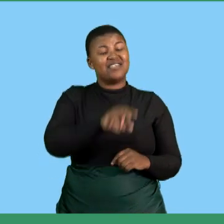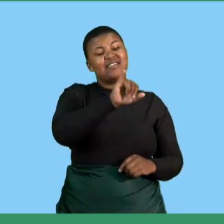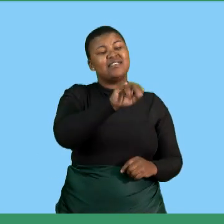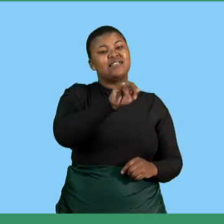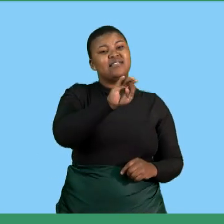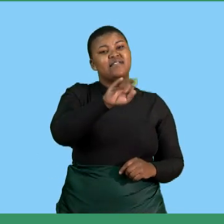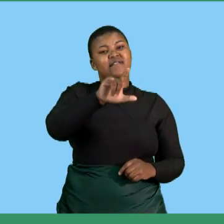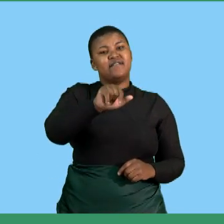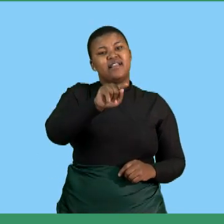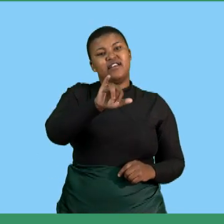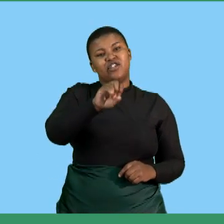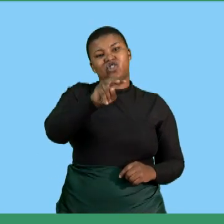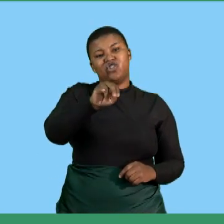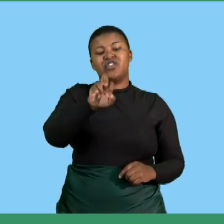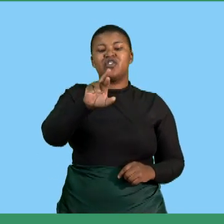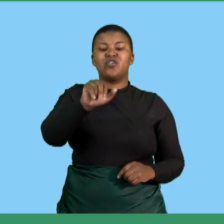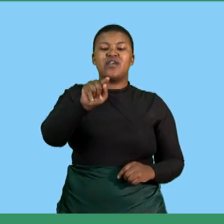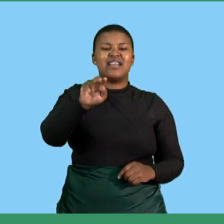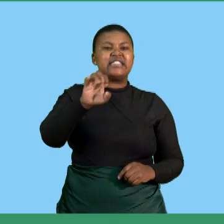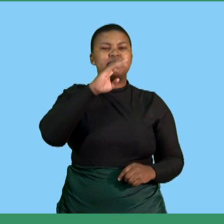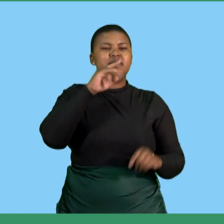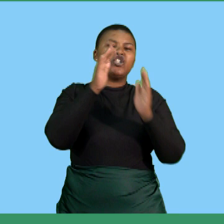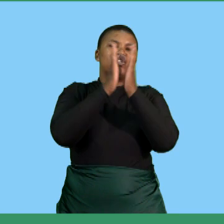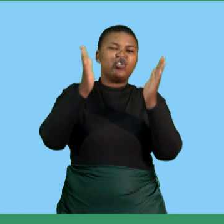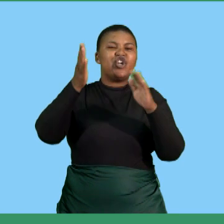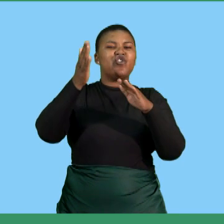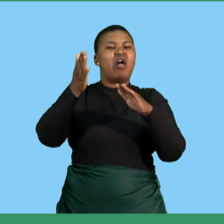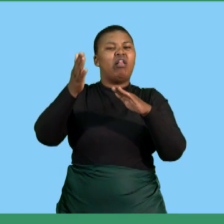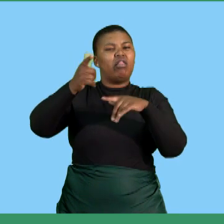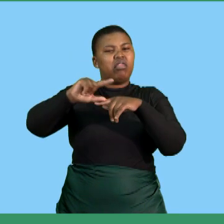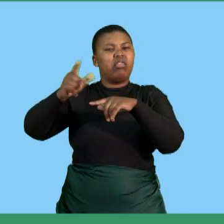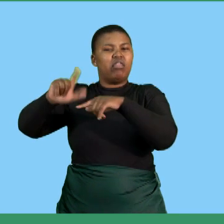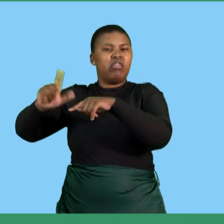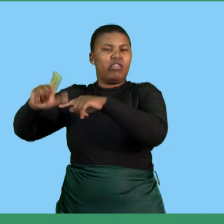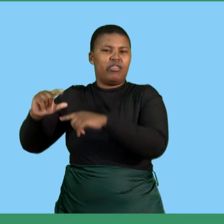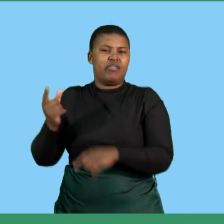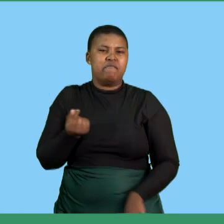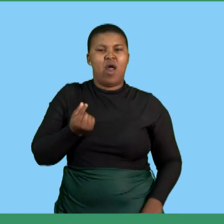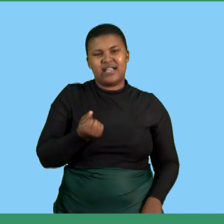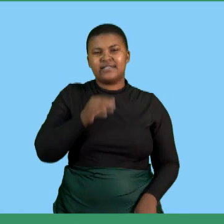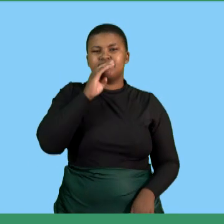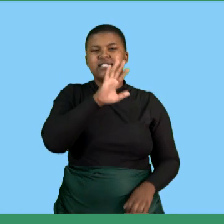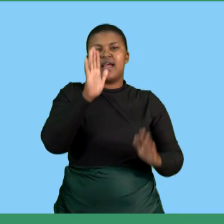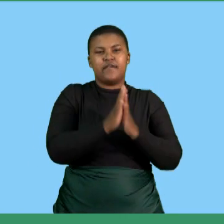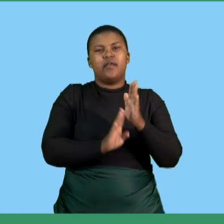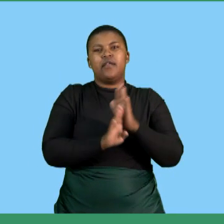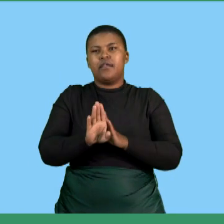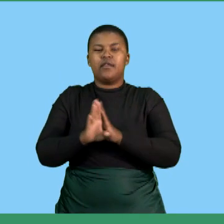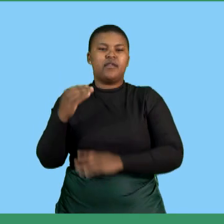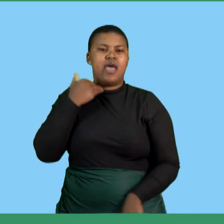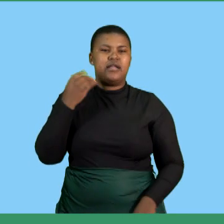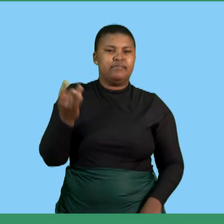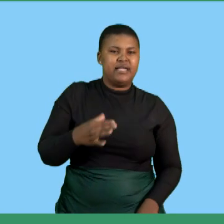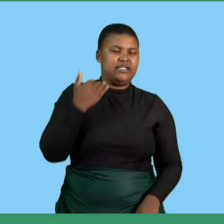but inflation rate refers to the general increase in prices. So it means that everything is getting